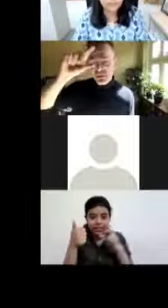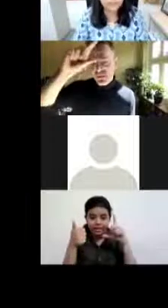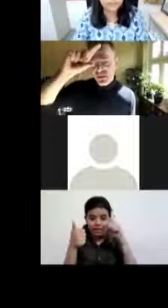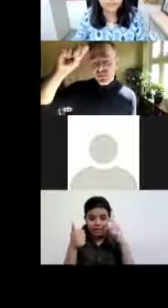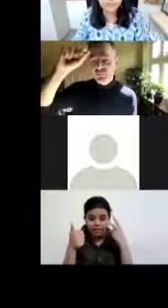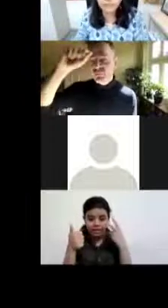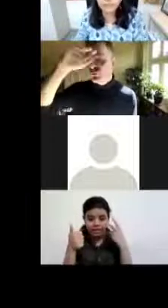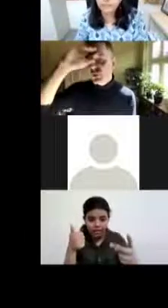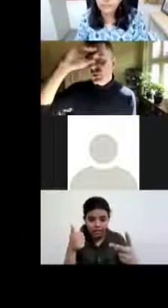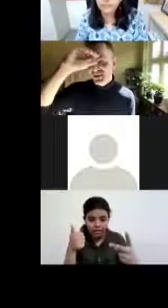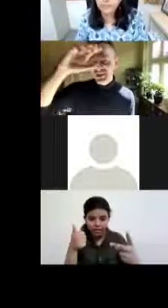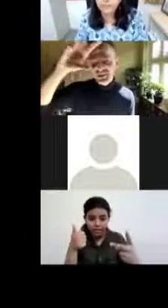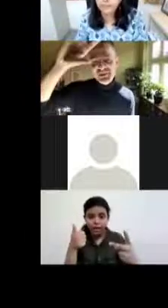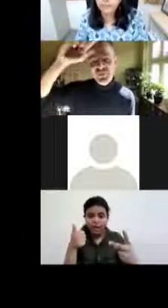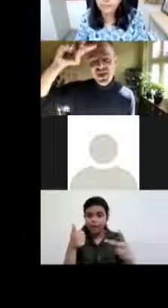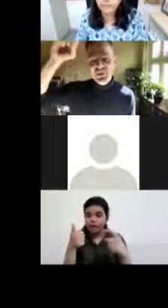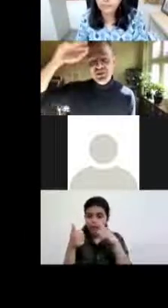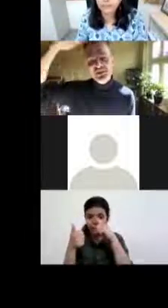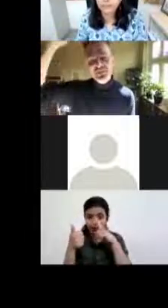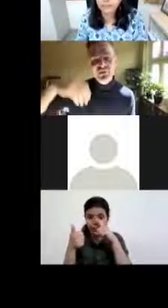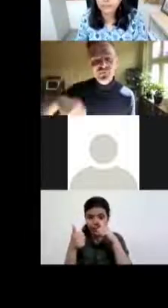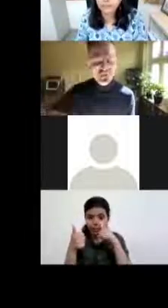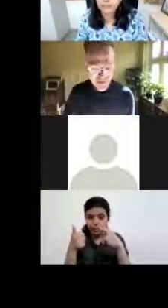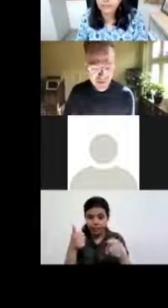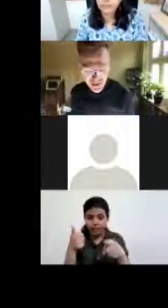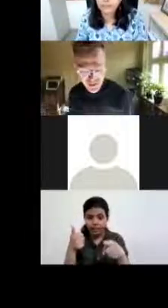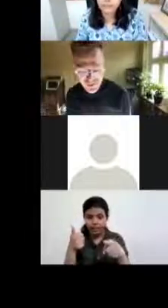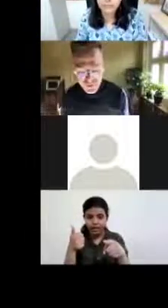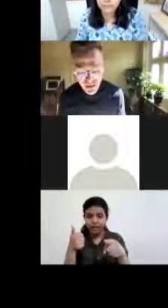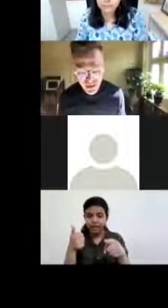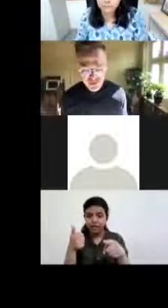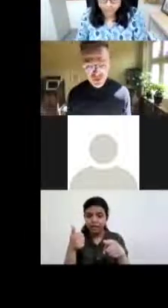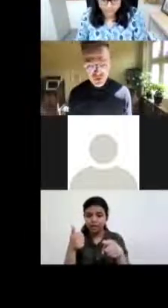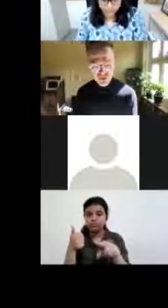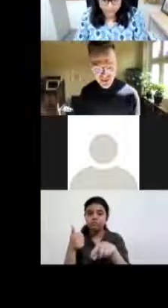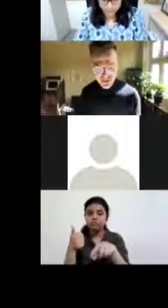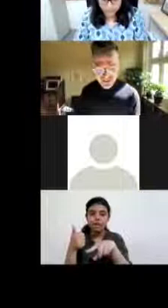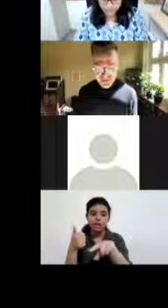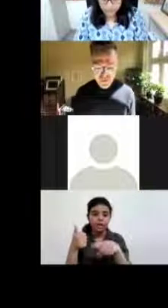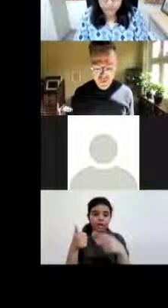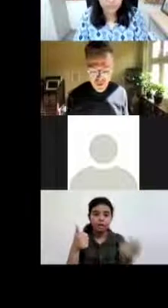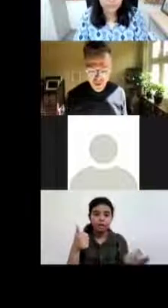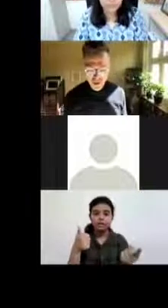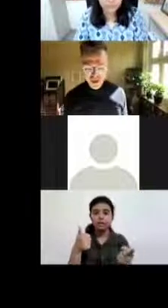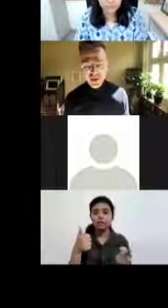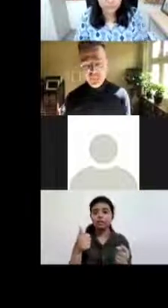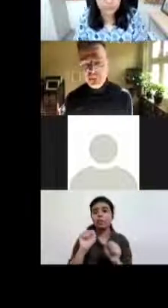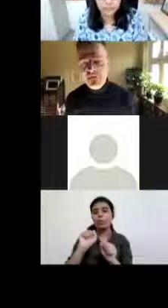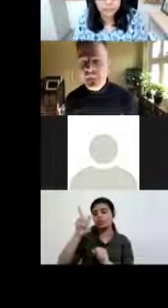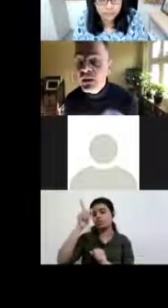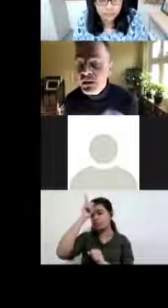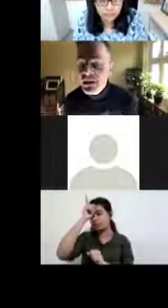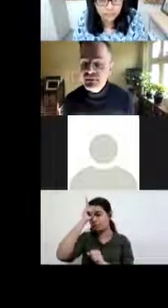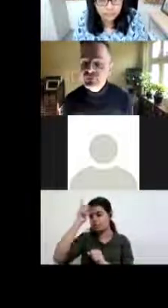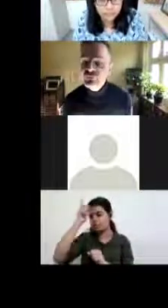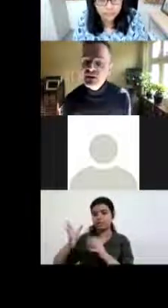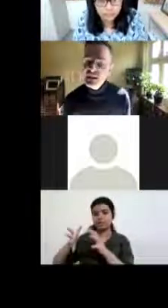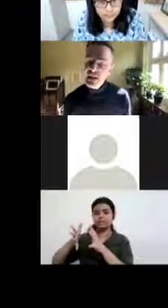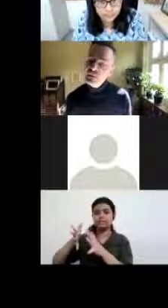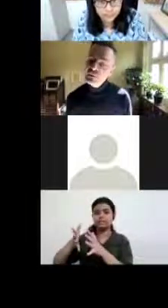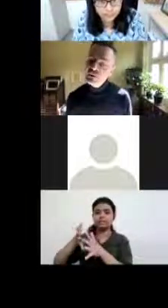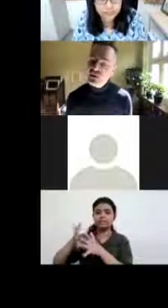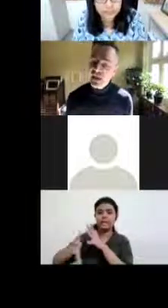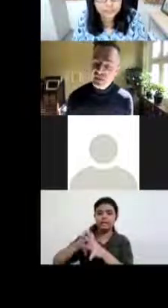and the other blue square, which is above it. And those are the German signs for easy to